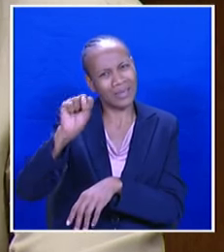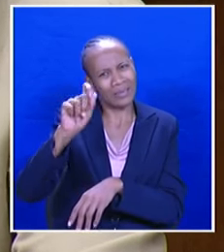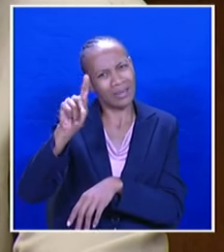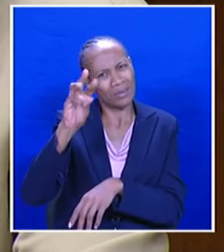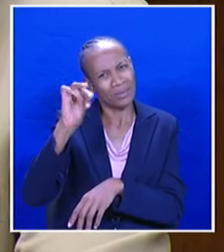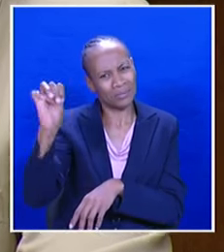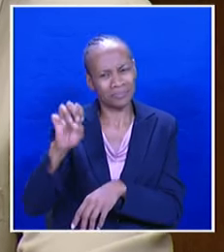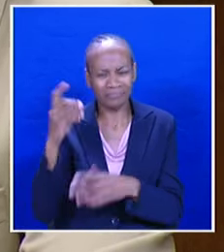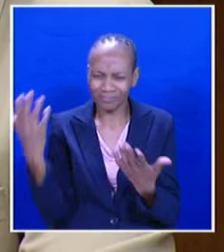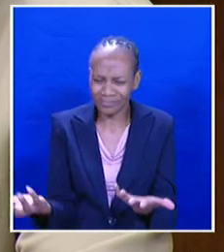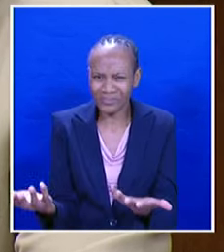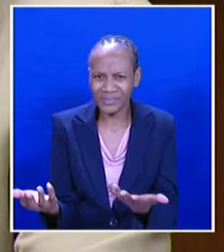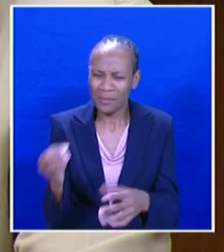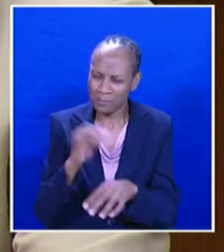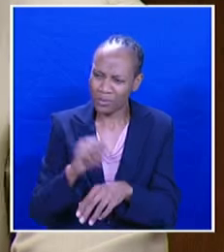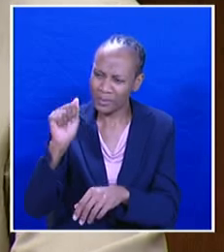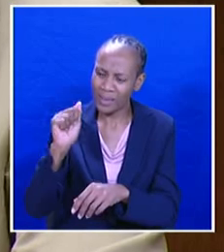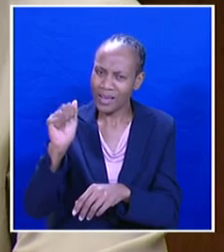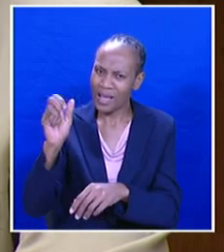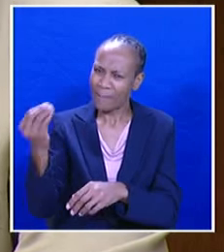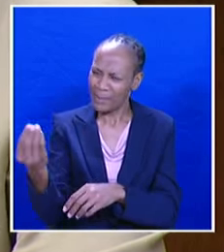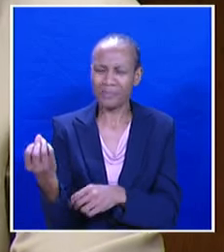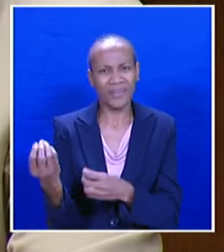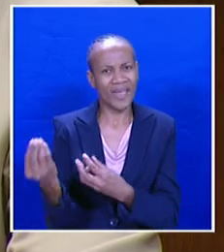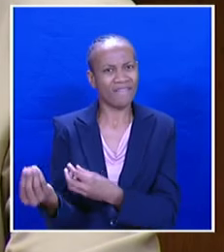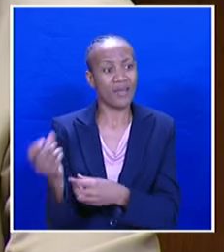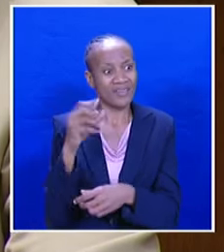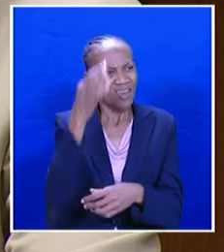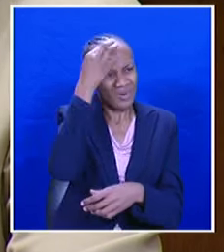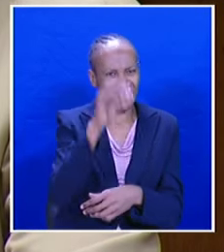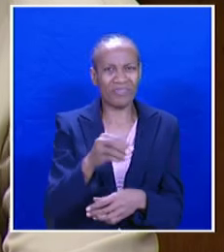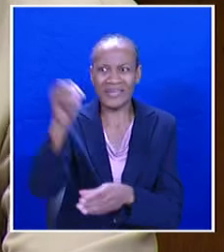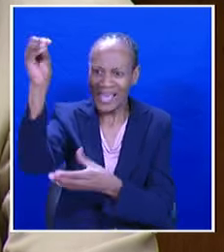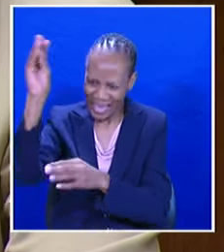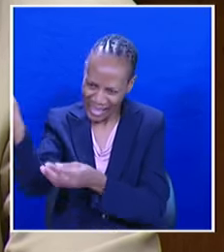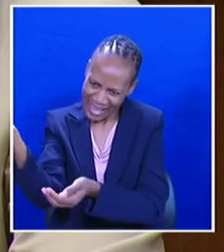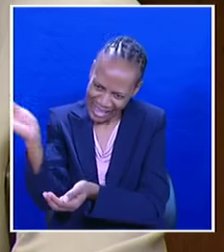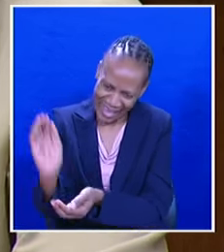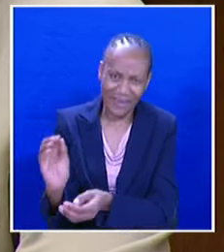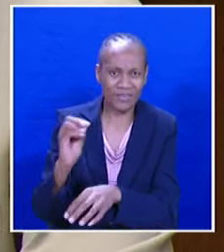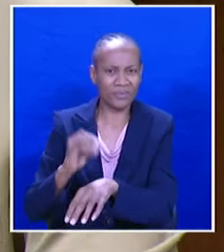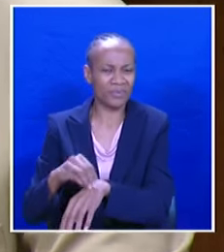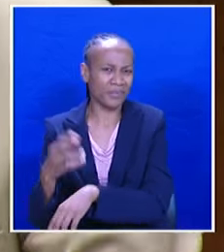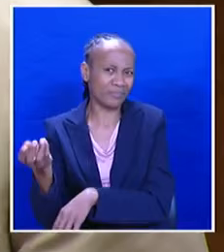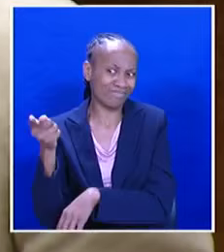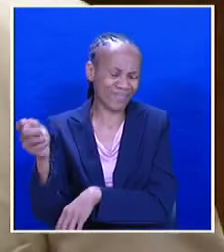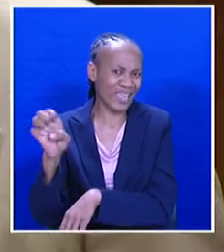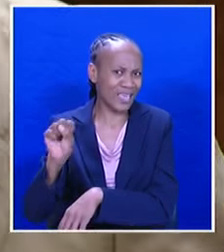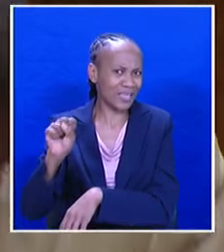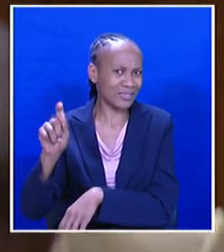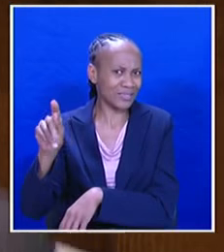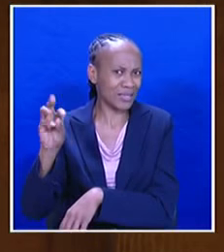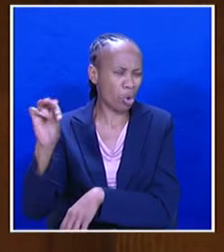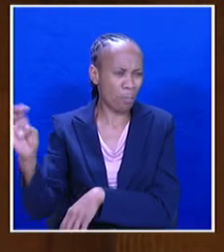this failure to honor the payments which is due to Eskom? Thank you very much. Deputy